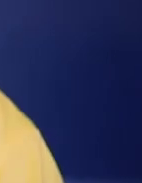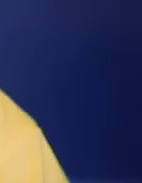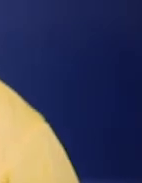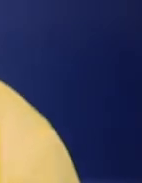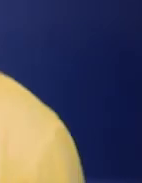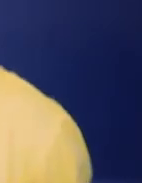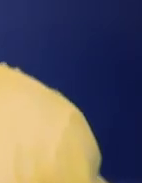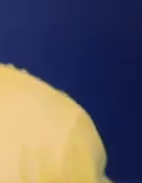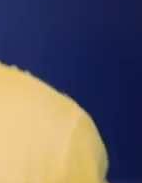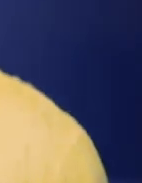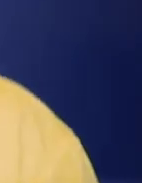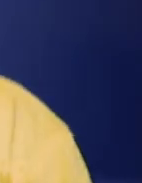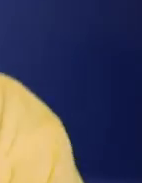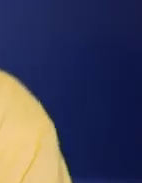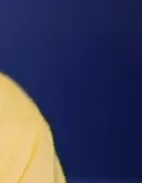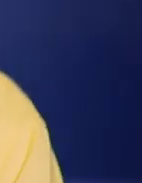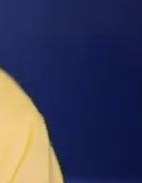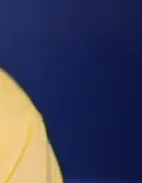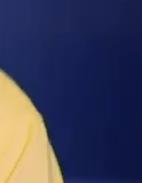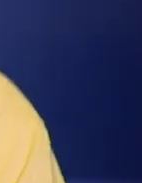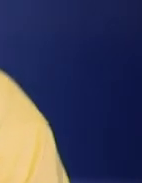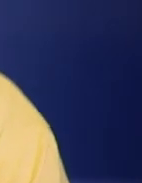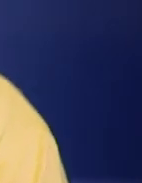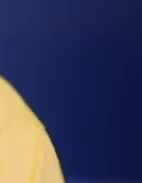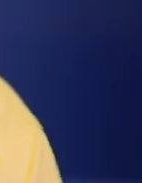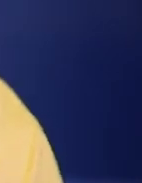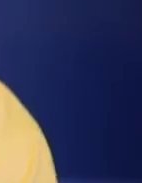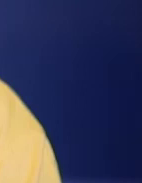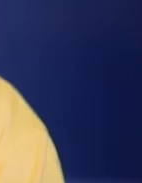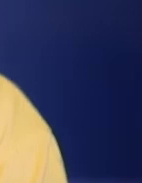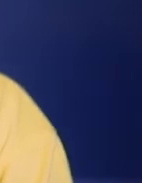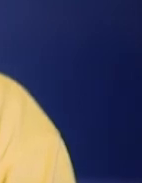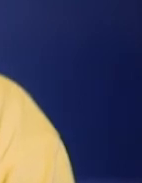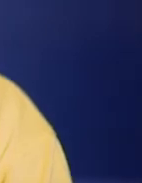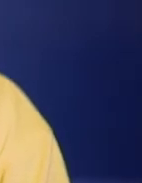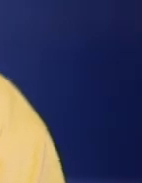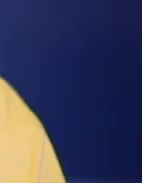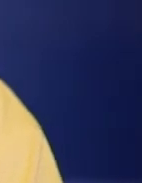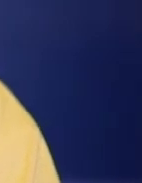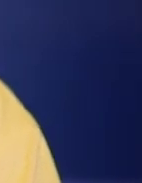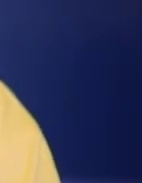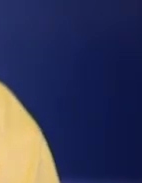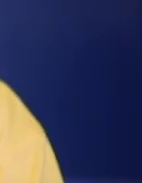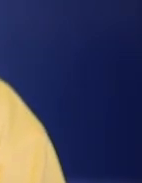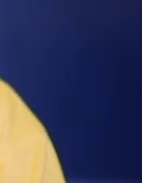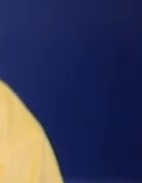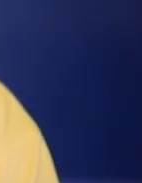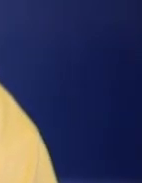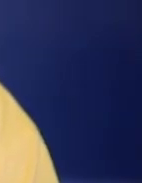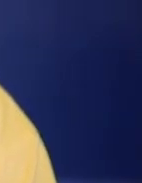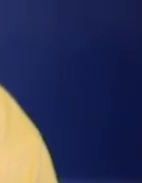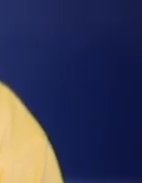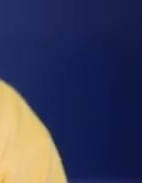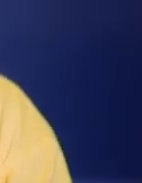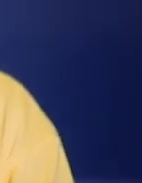My name is Ebenezer Amwako Entry, and you are so welcome to this YouTube channel. On this YouTube channel, you are going to get videos that will set